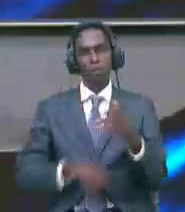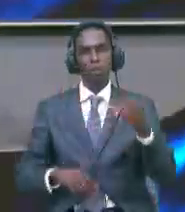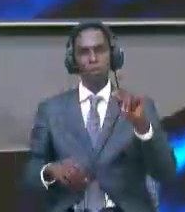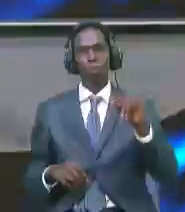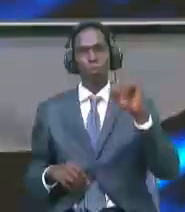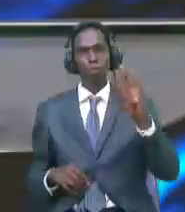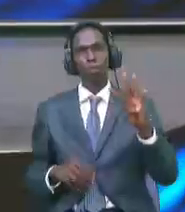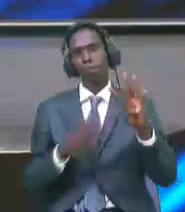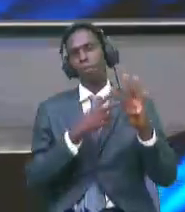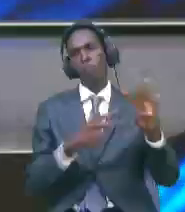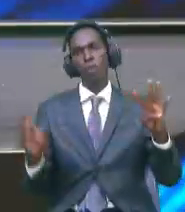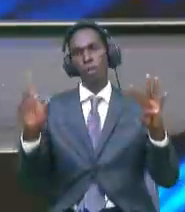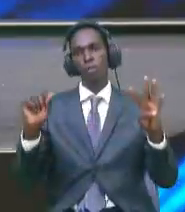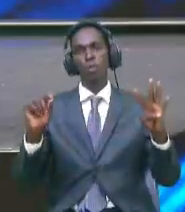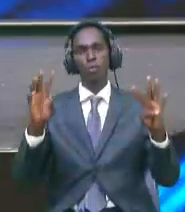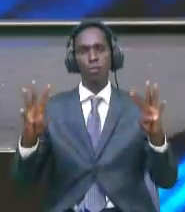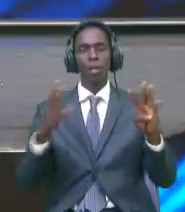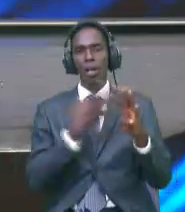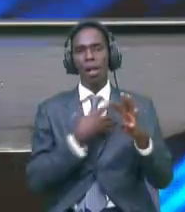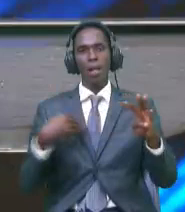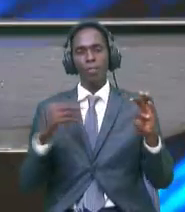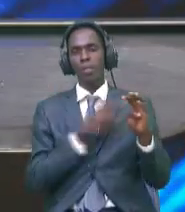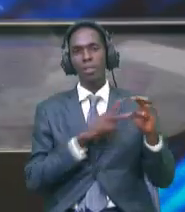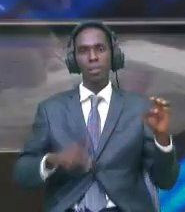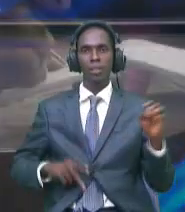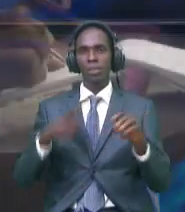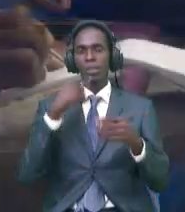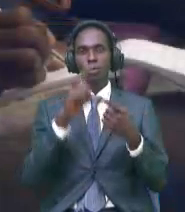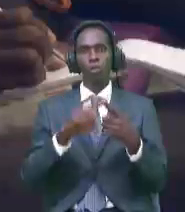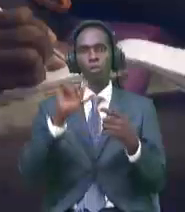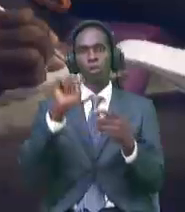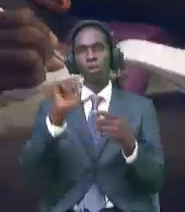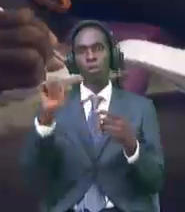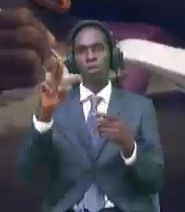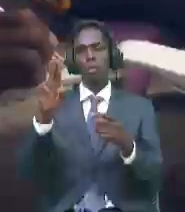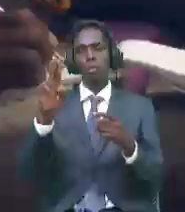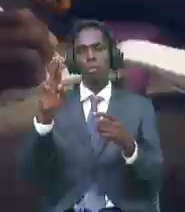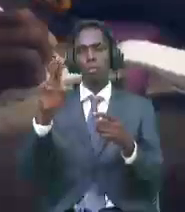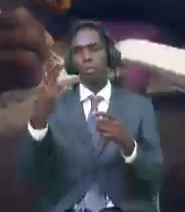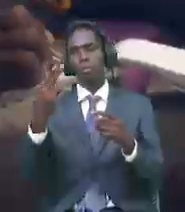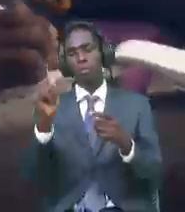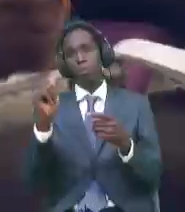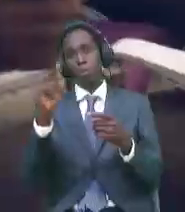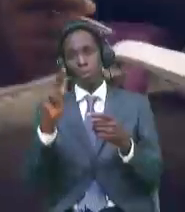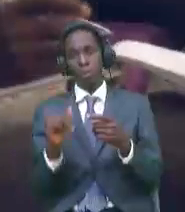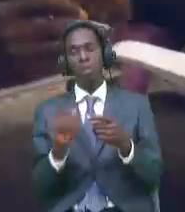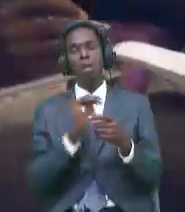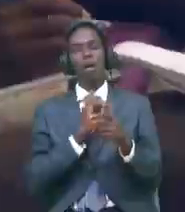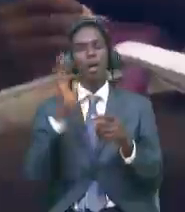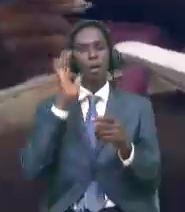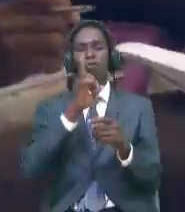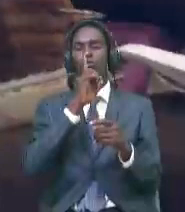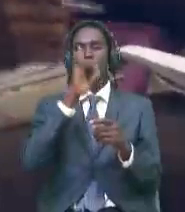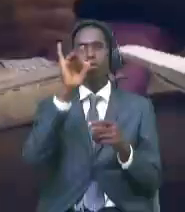we're looking at verse 24, and the king said unto Arauna, nay, but I will surely buy each of